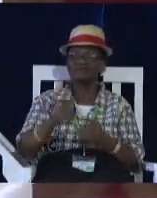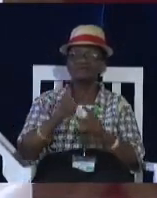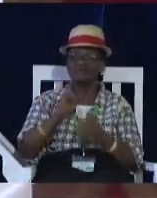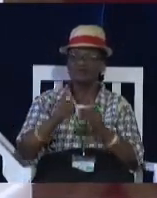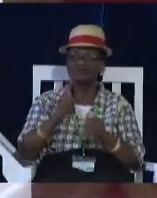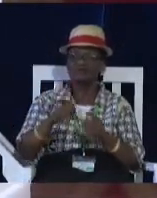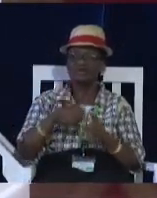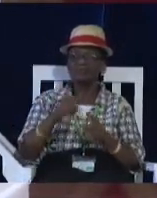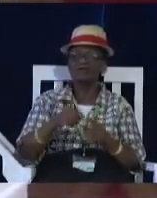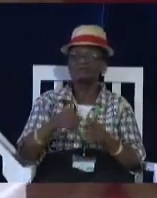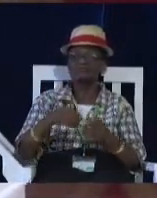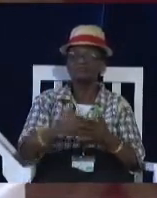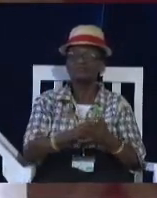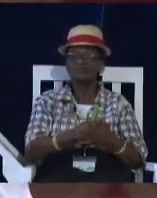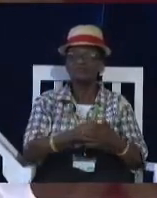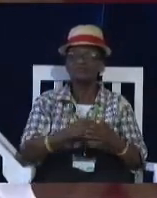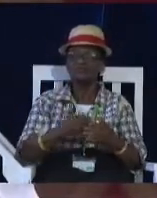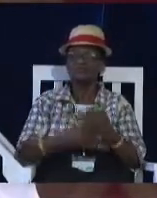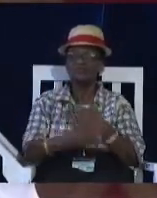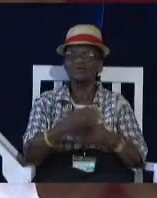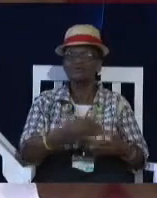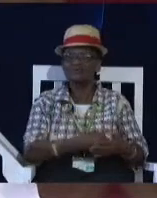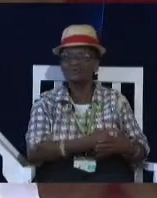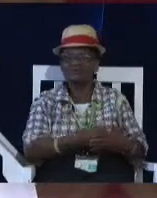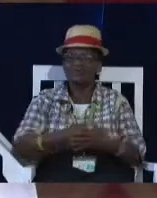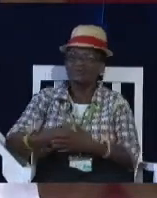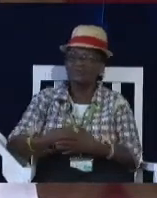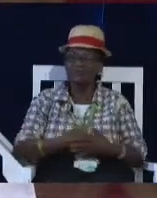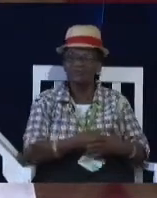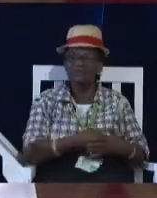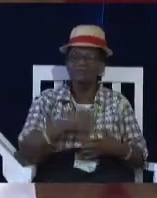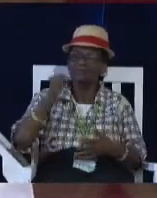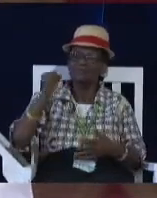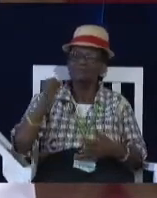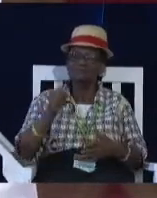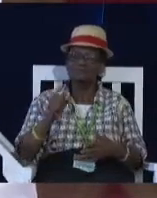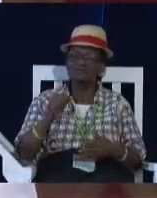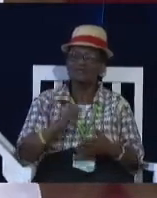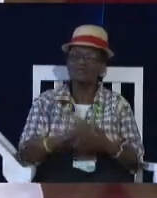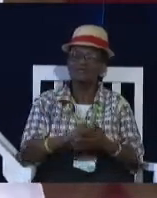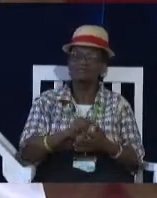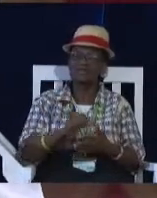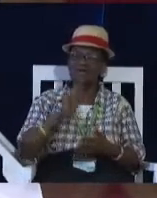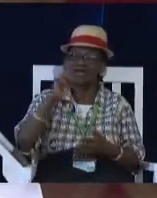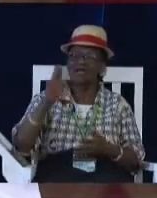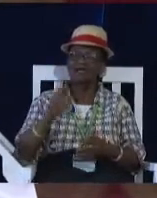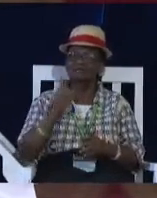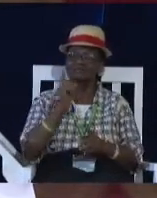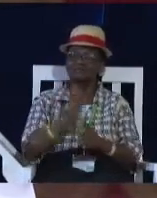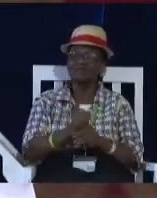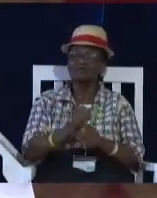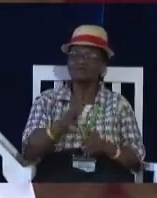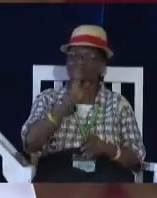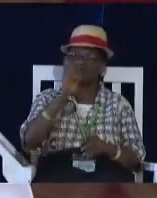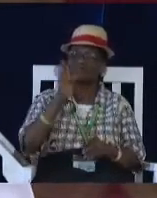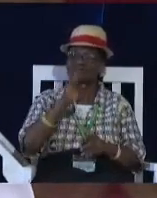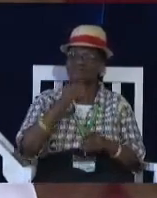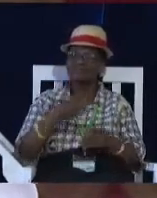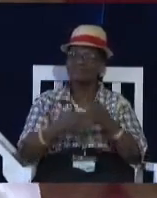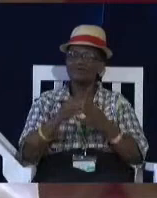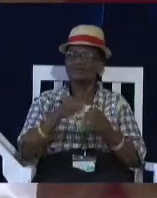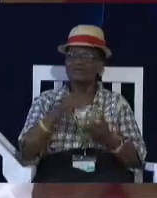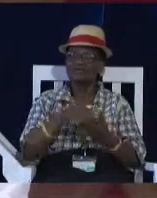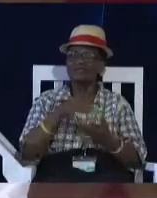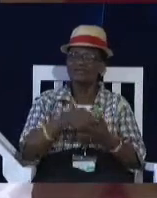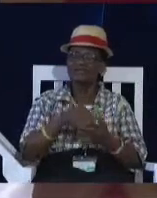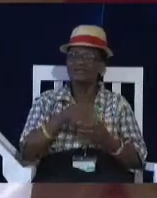babes as you've just been born again. And he said, you must desire the sincere milk of the word of God that you